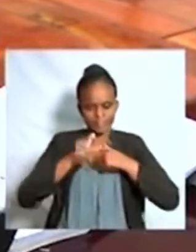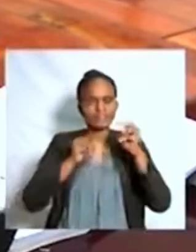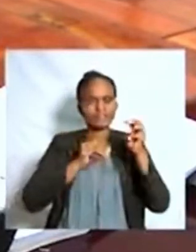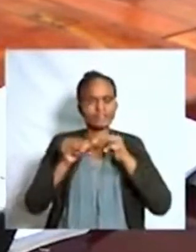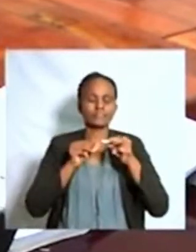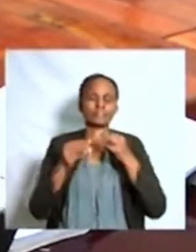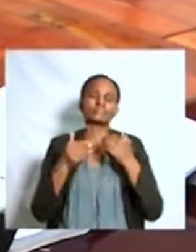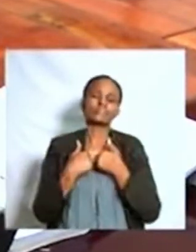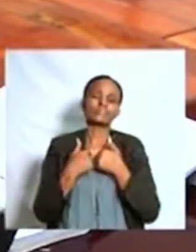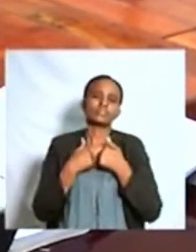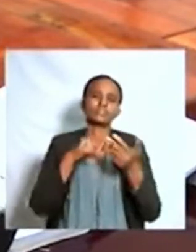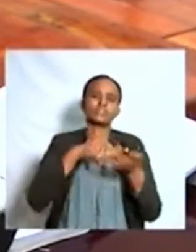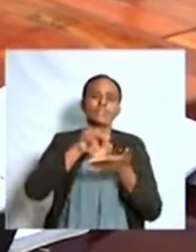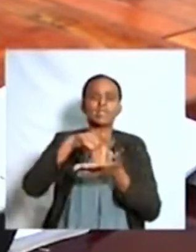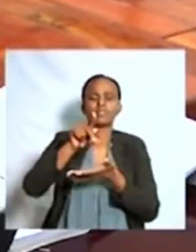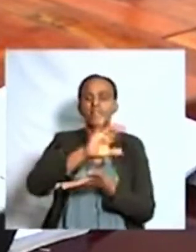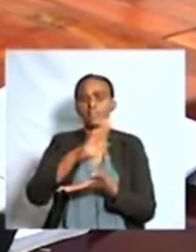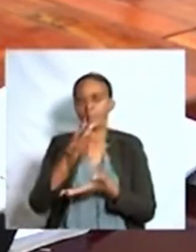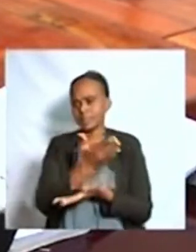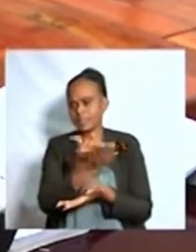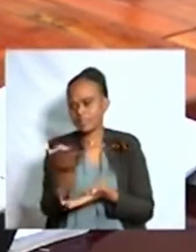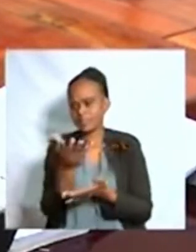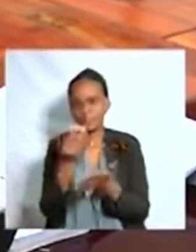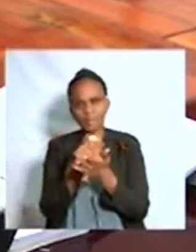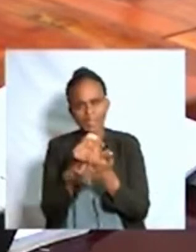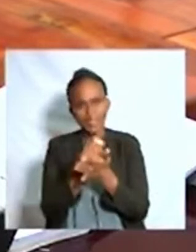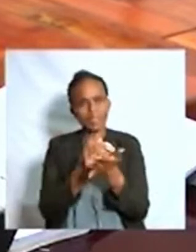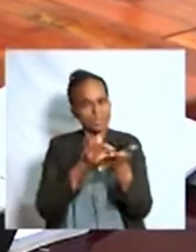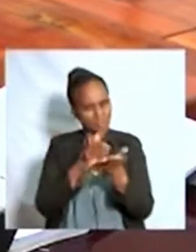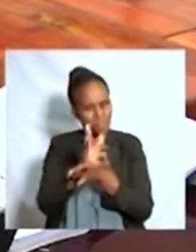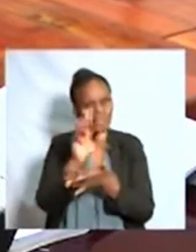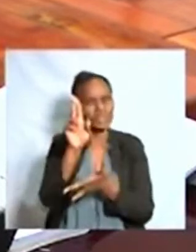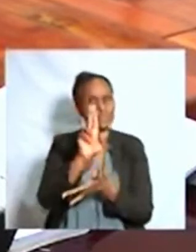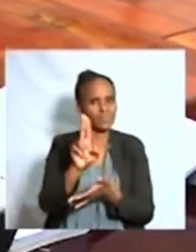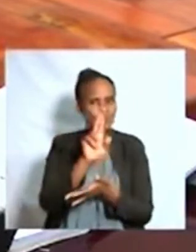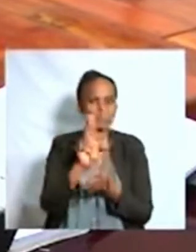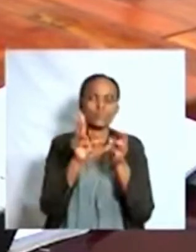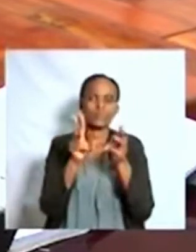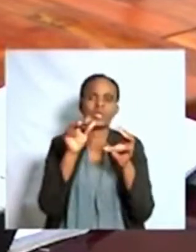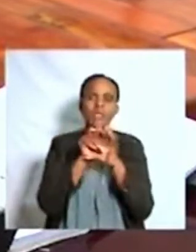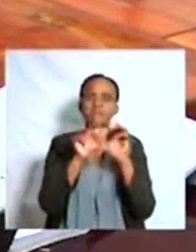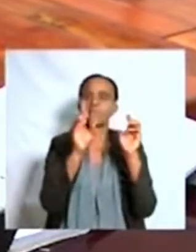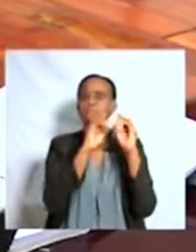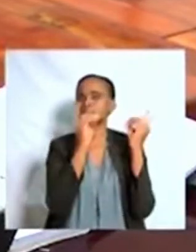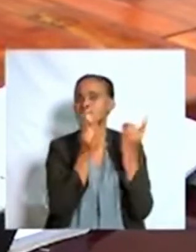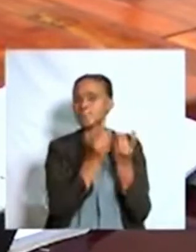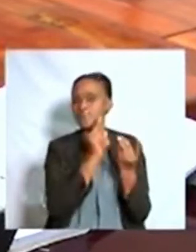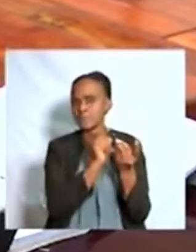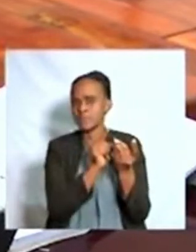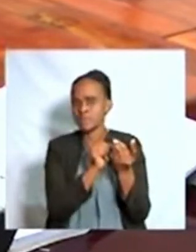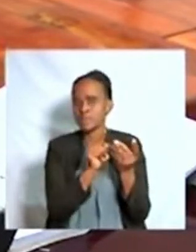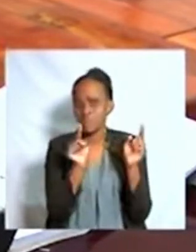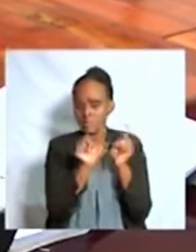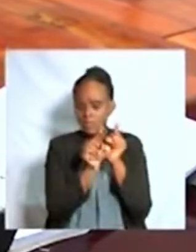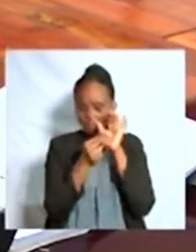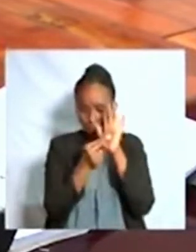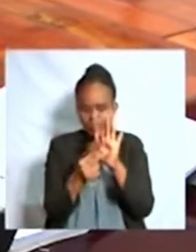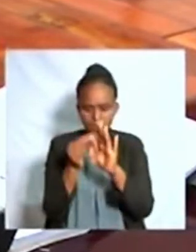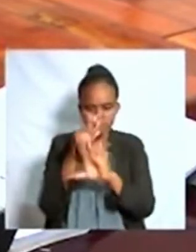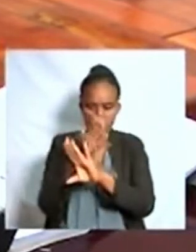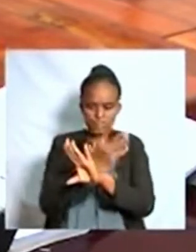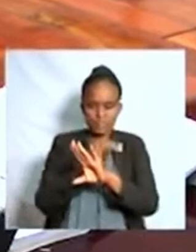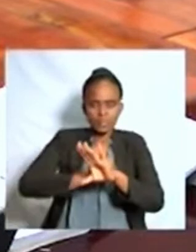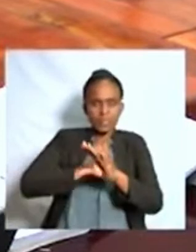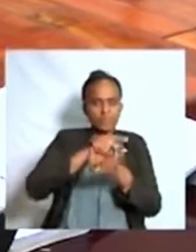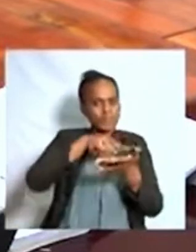undertaken to pay back these funds so that they are properly applied for capital projects within the district. And as indicated earlier, we have